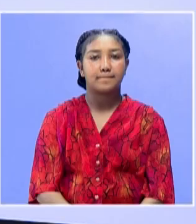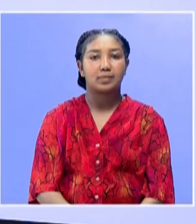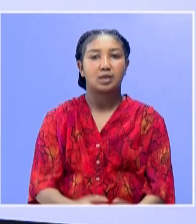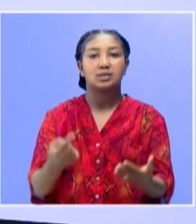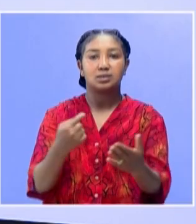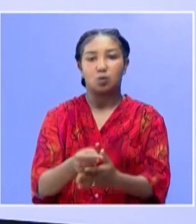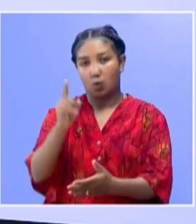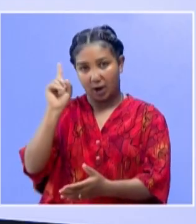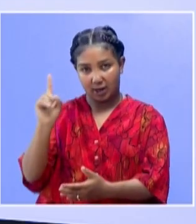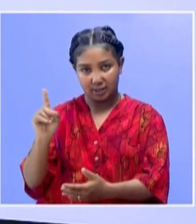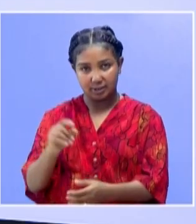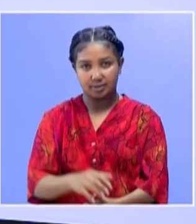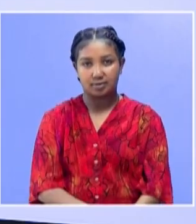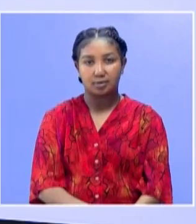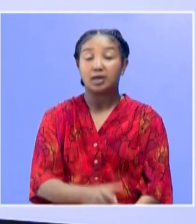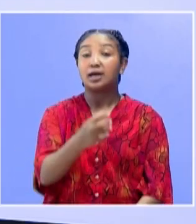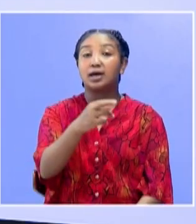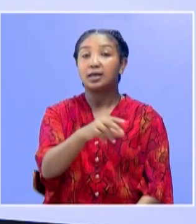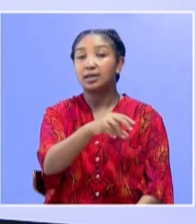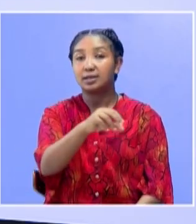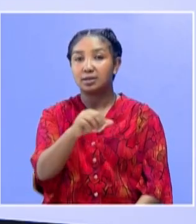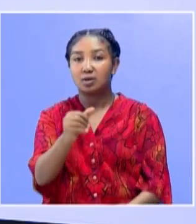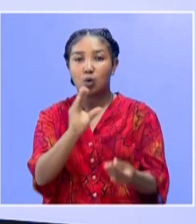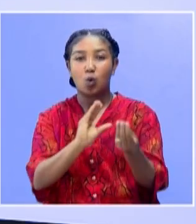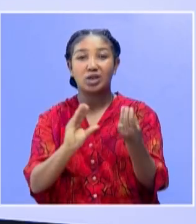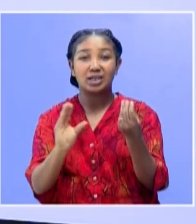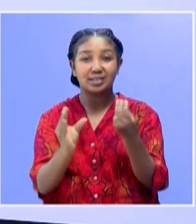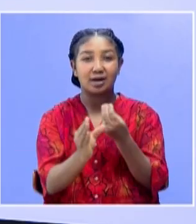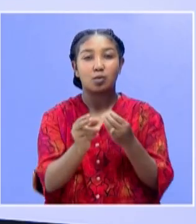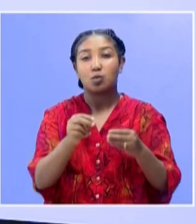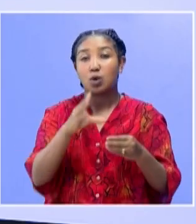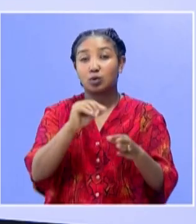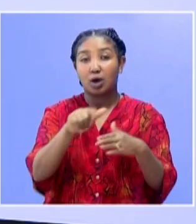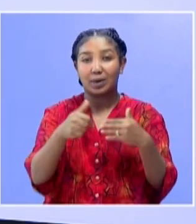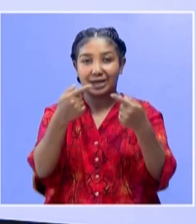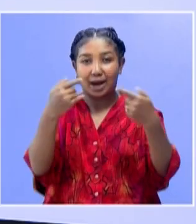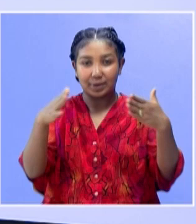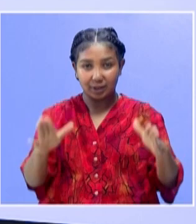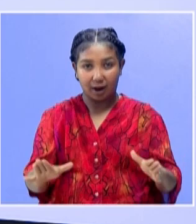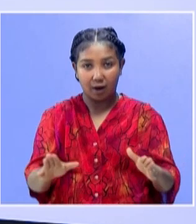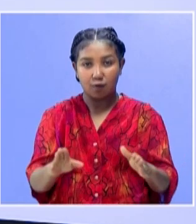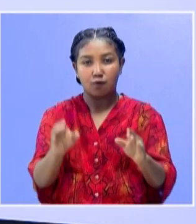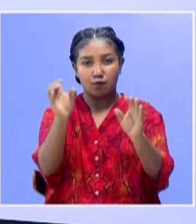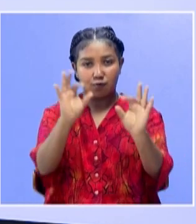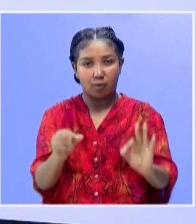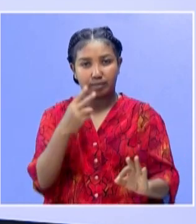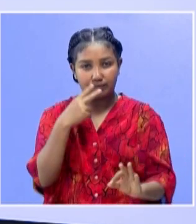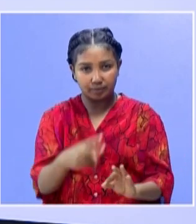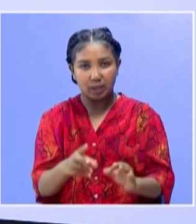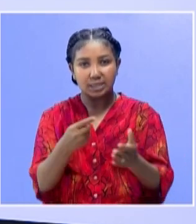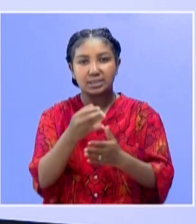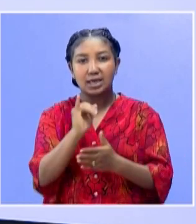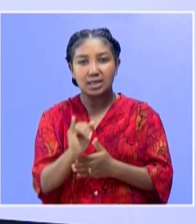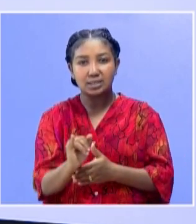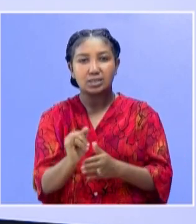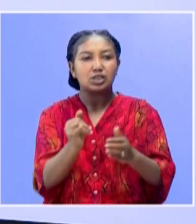This is one, yes? And in the case of conditionals, when you talk about grammatical form of conditionals, there is